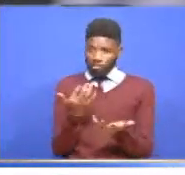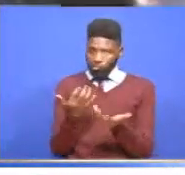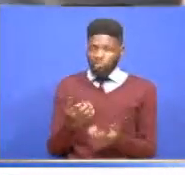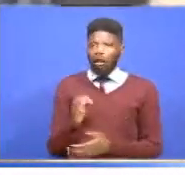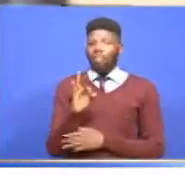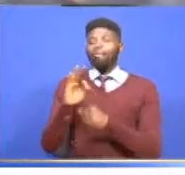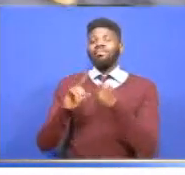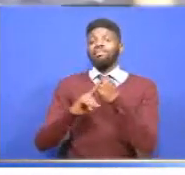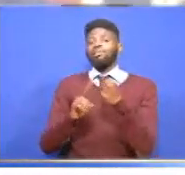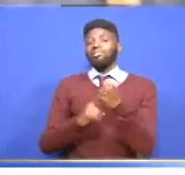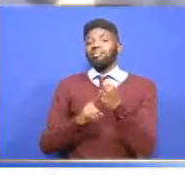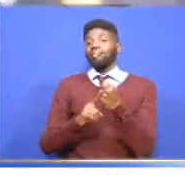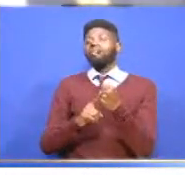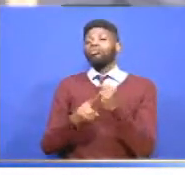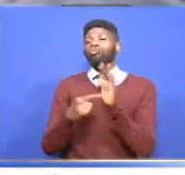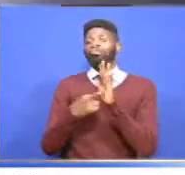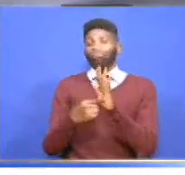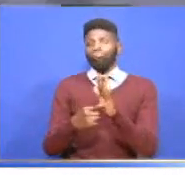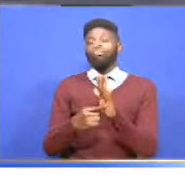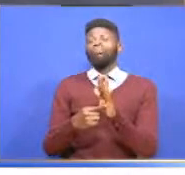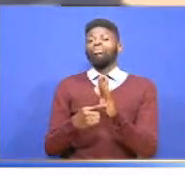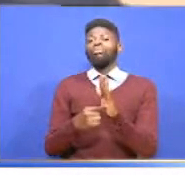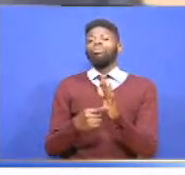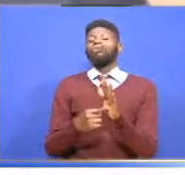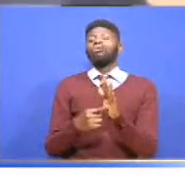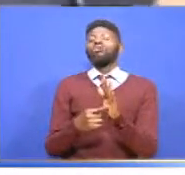forms two-third gender rule,